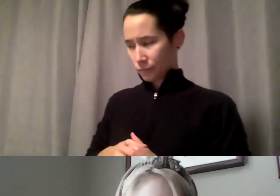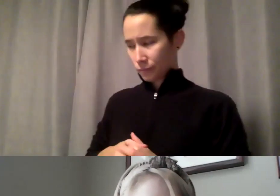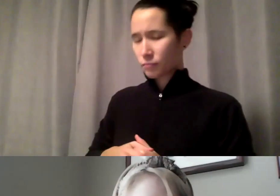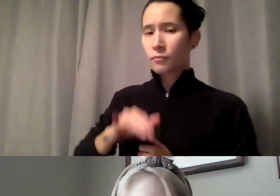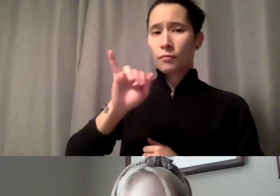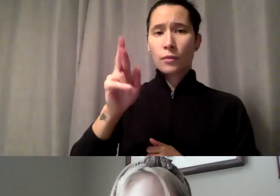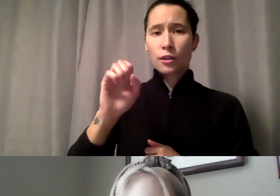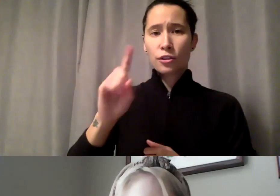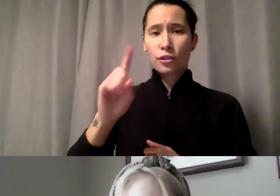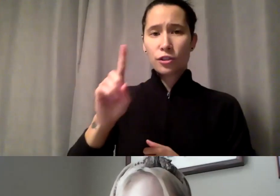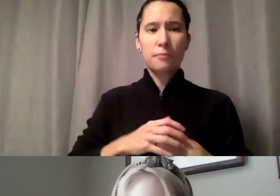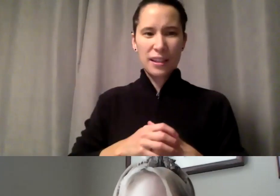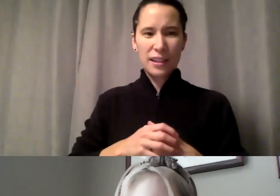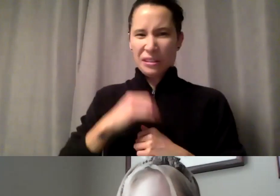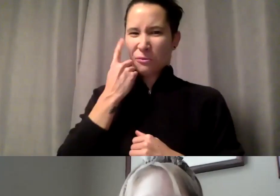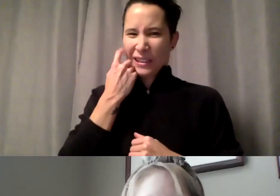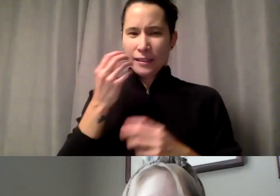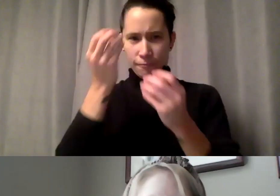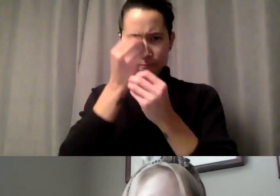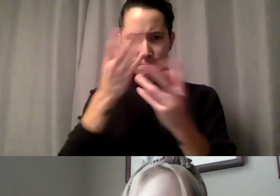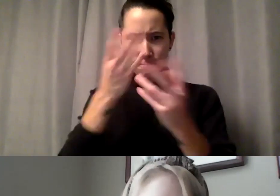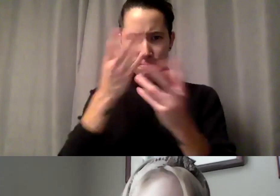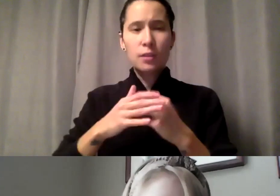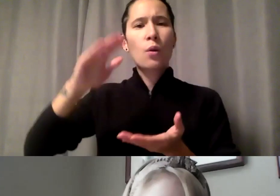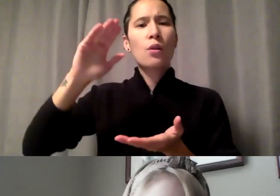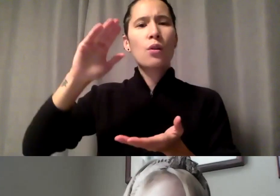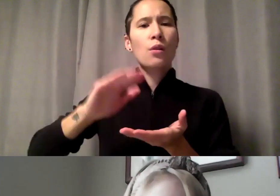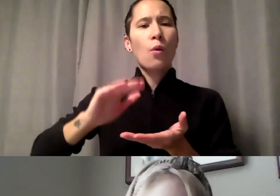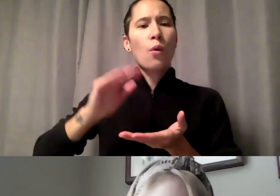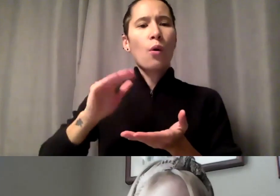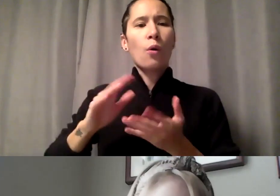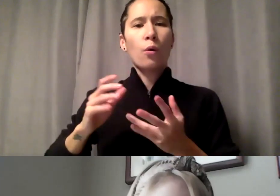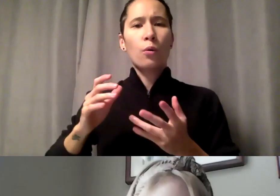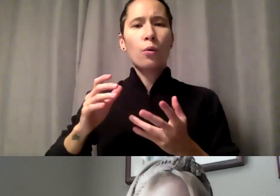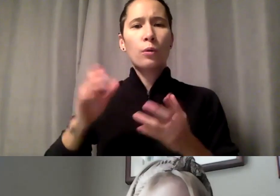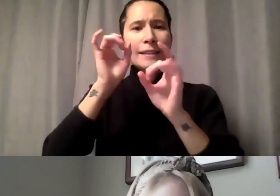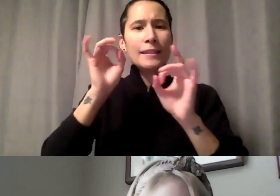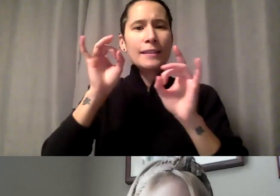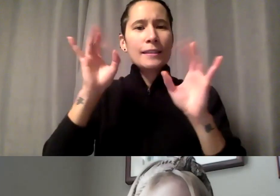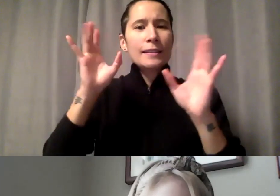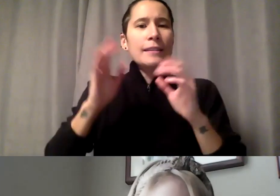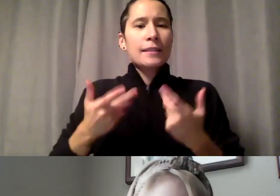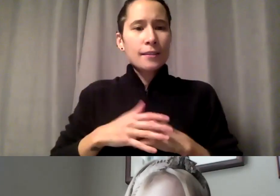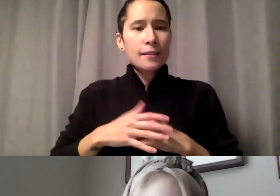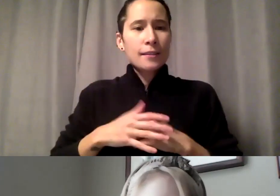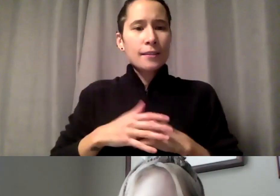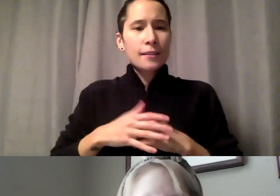there was just a release of the low intensity group fitness guidelines. Those just came out in the last couple